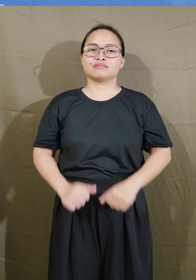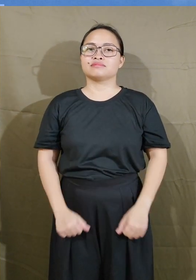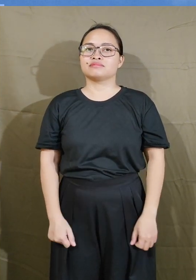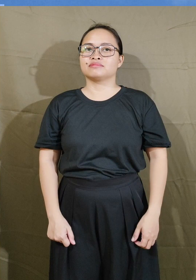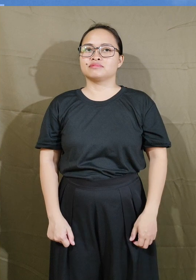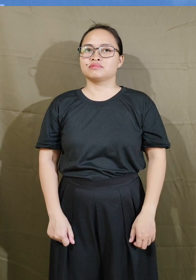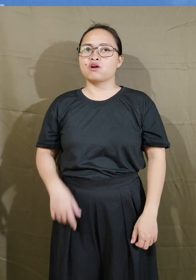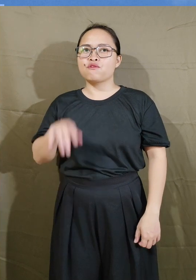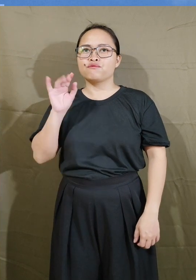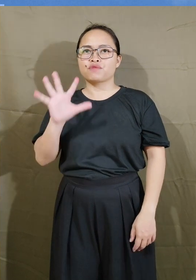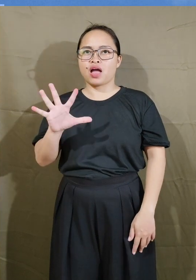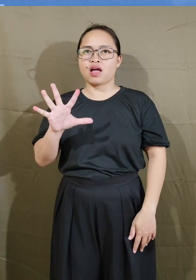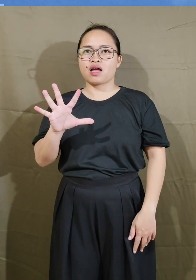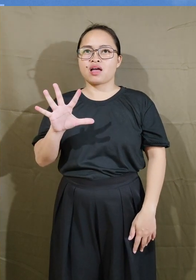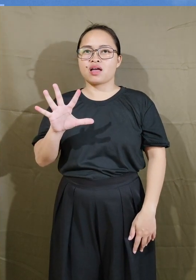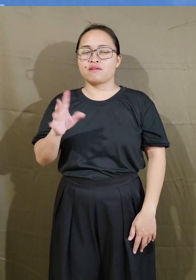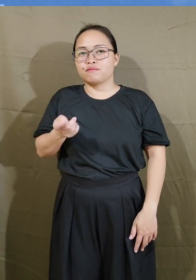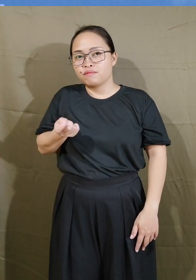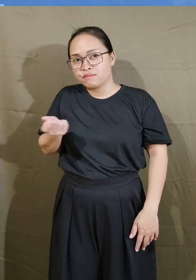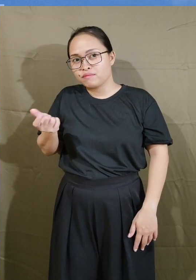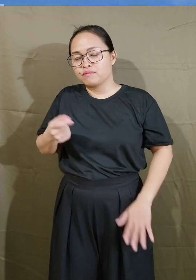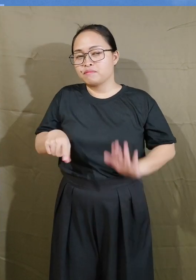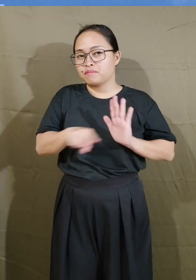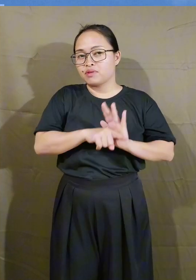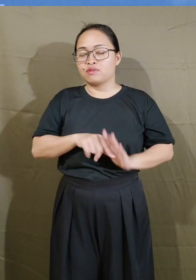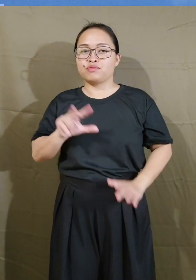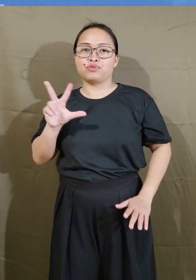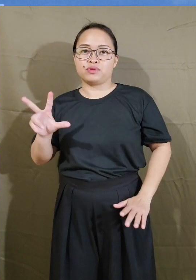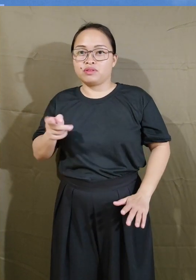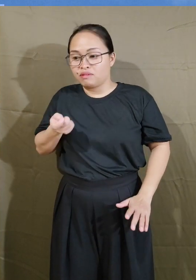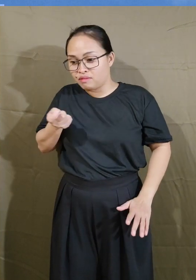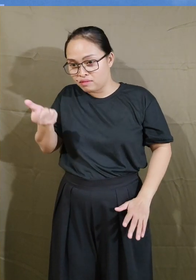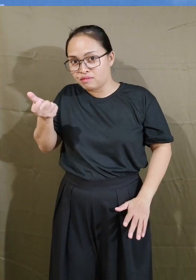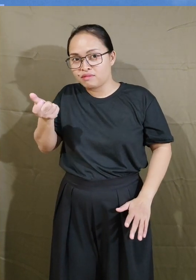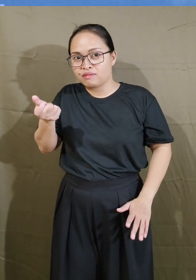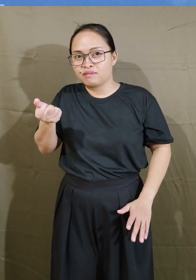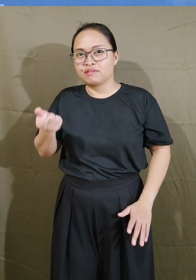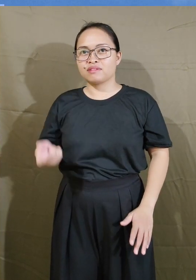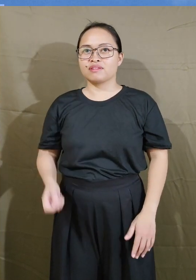Next, 5 marbles minus 3 marbles.